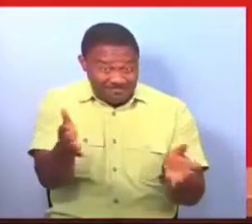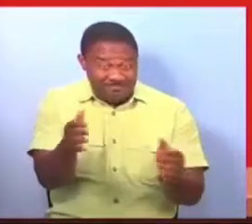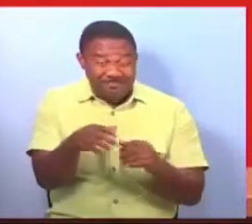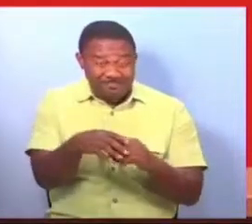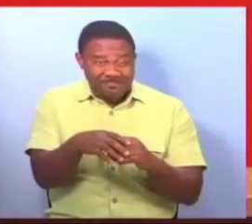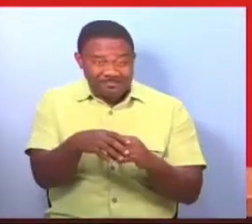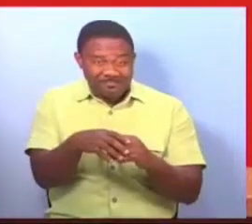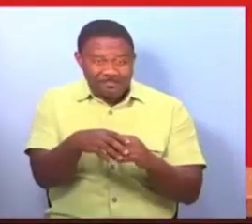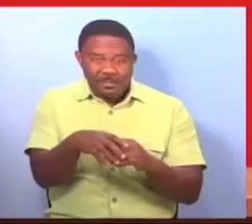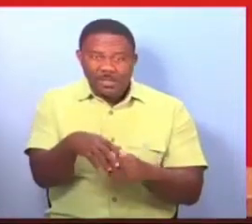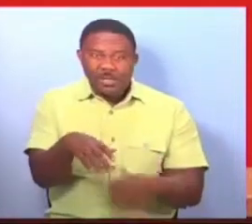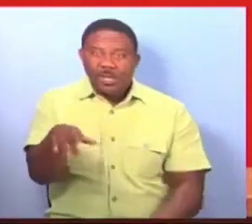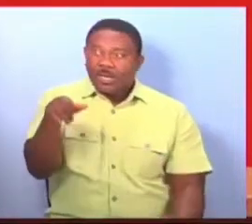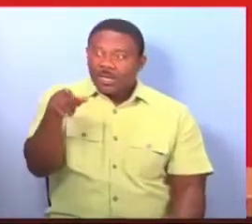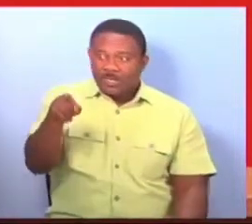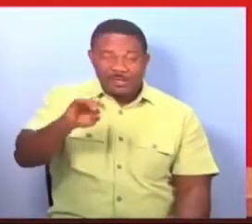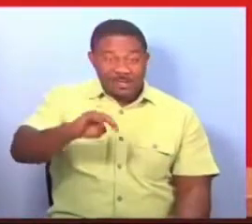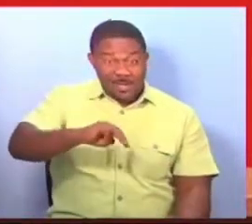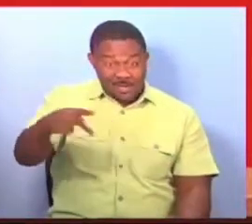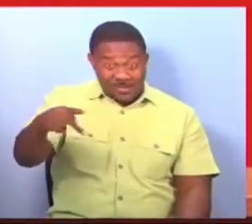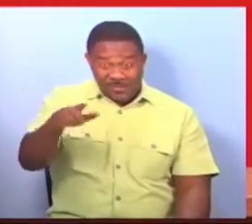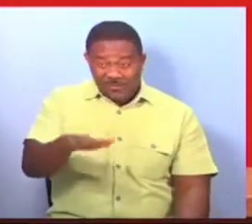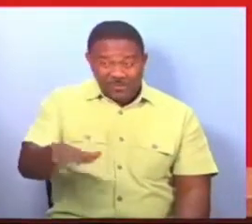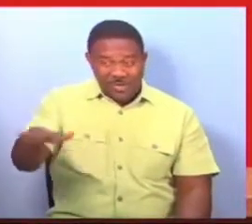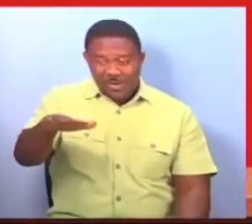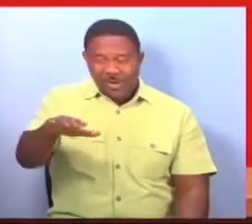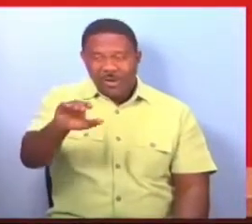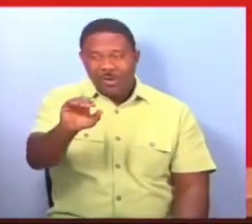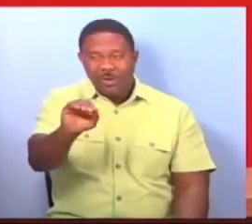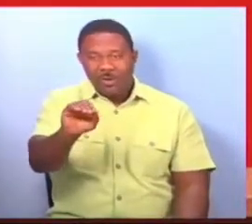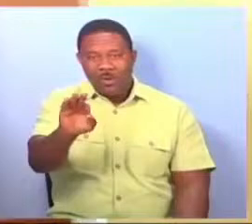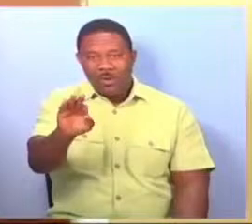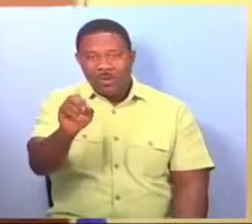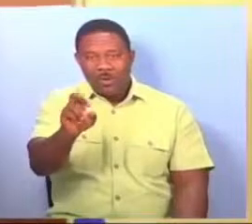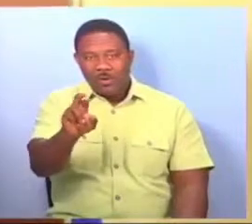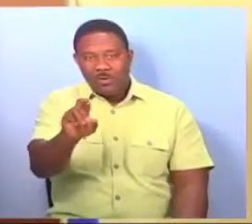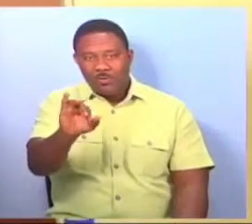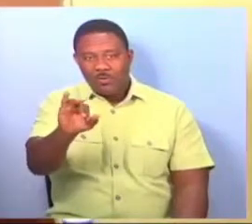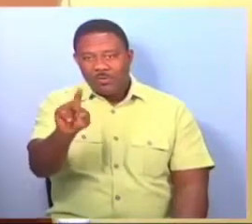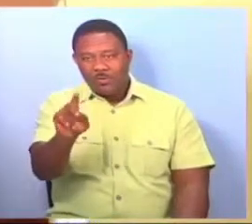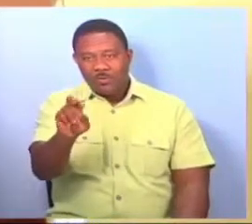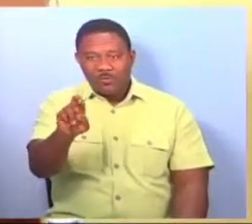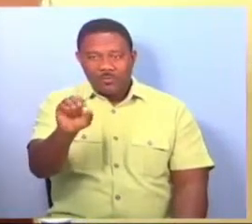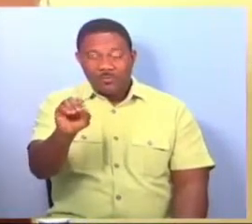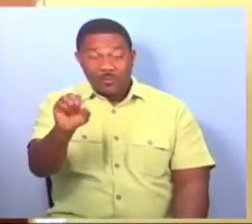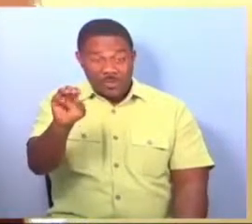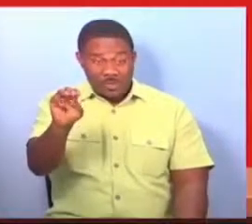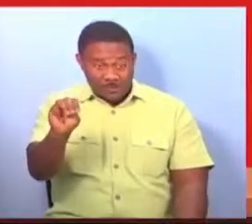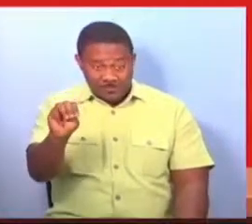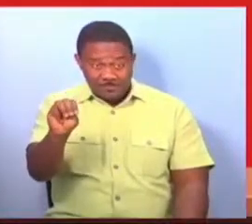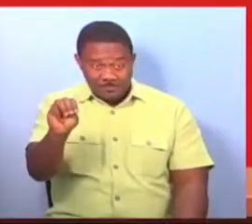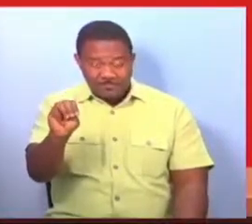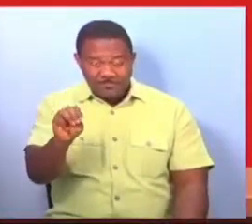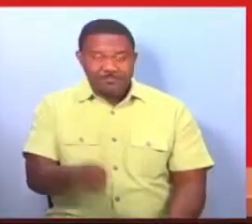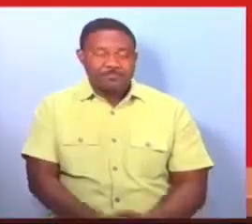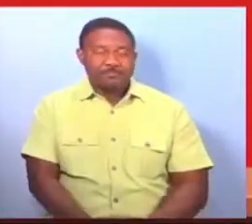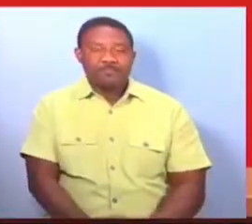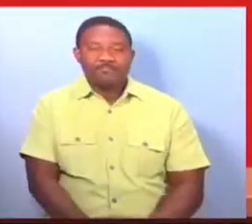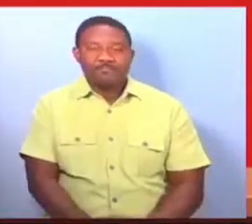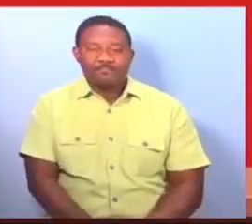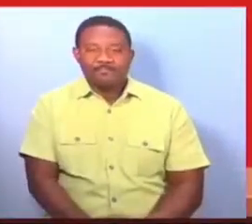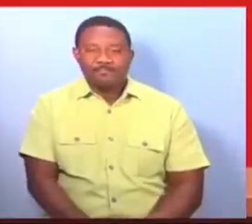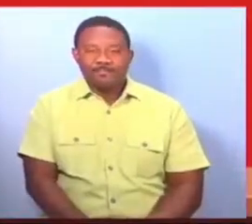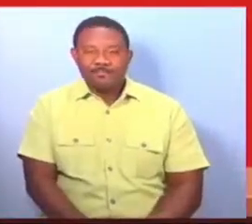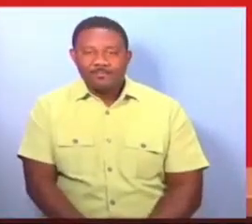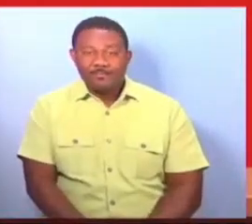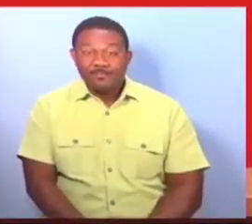said. He's the member for Forikrum. Very well. Very so well. Before him, Member for Forikrum. Mr. Speaker, thank